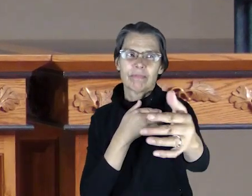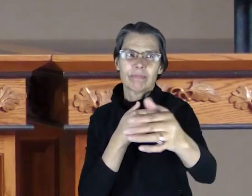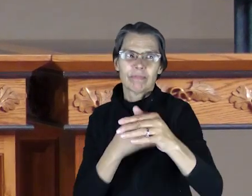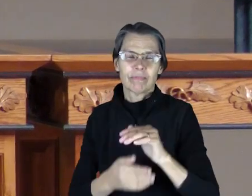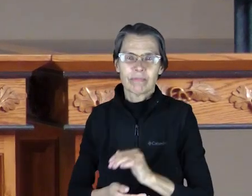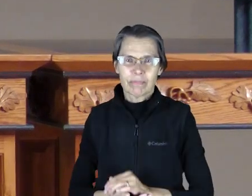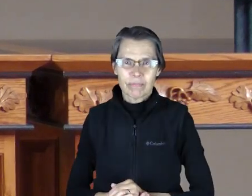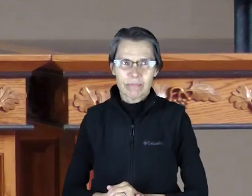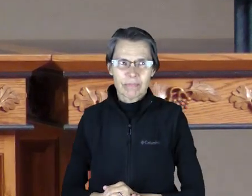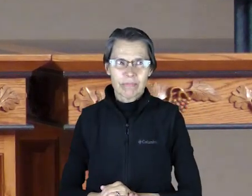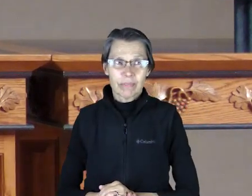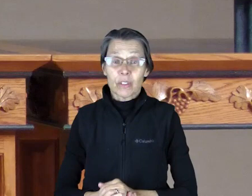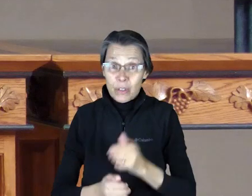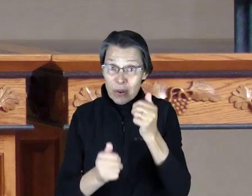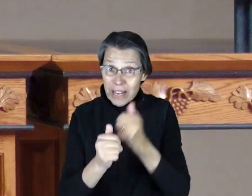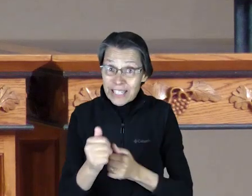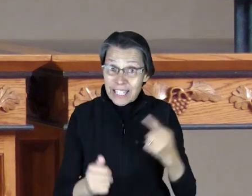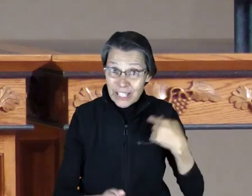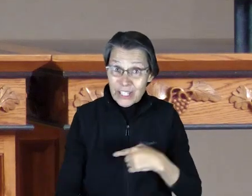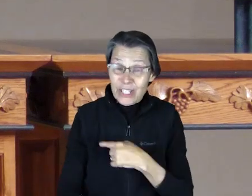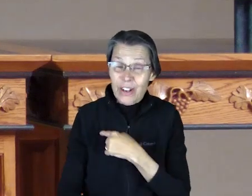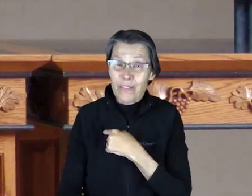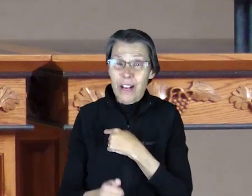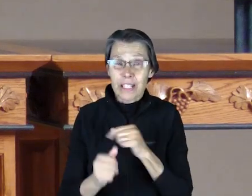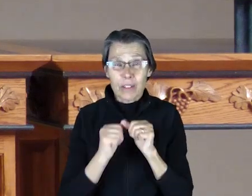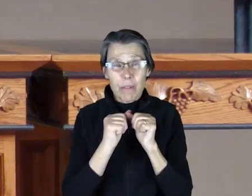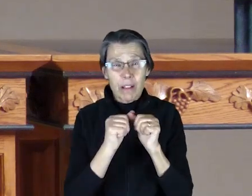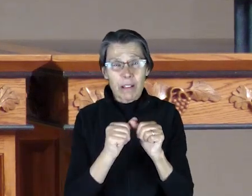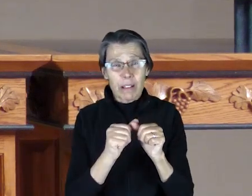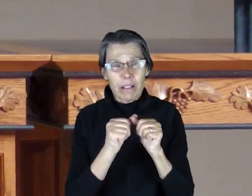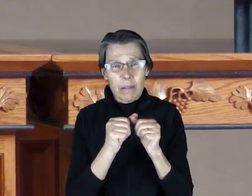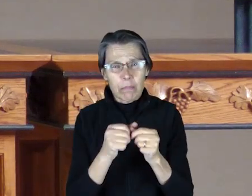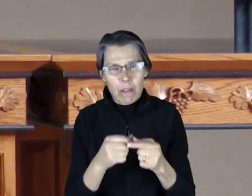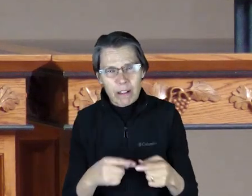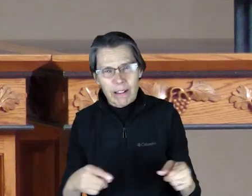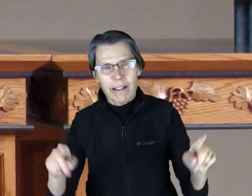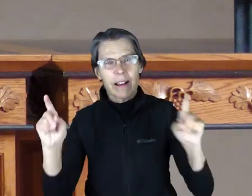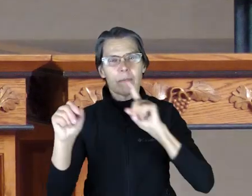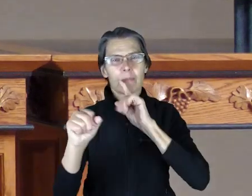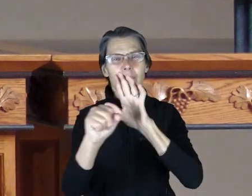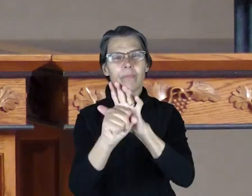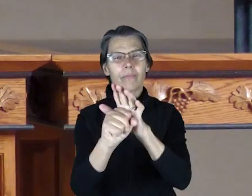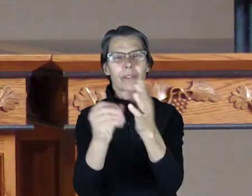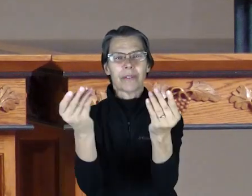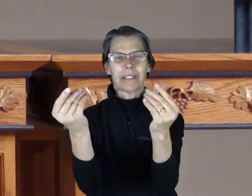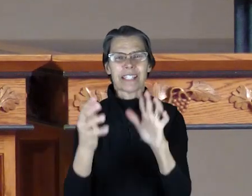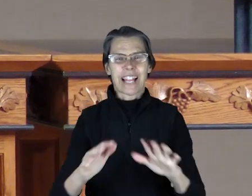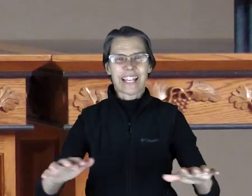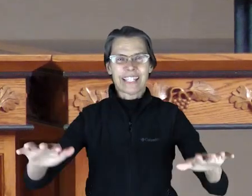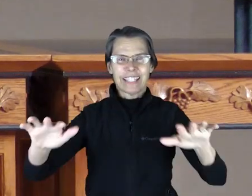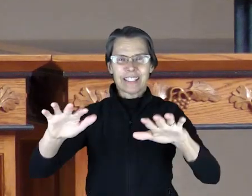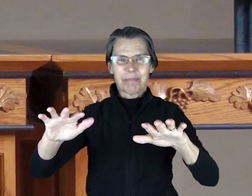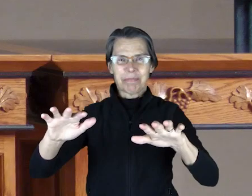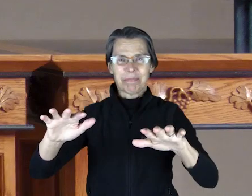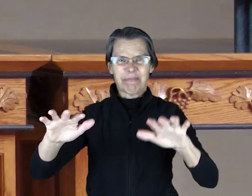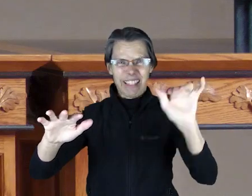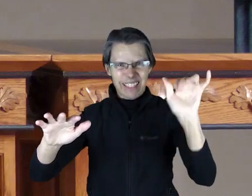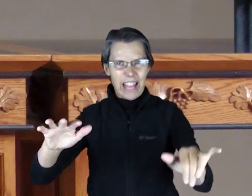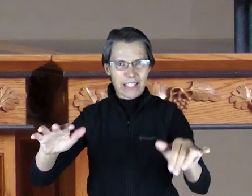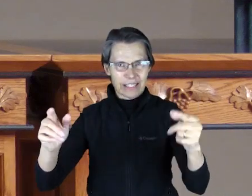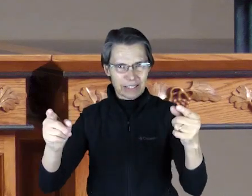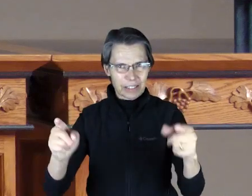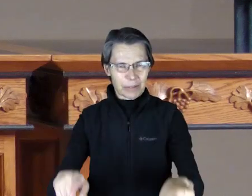wilderness so that each of us reaches finally the promised land. So may it